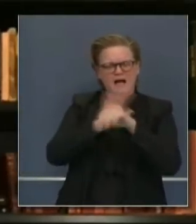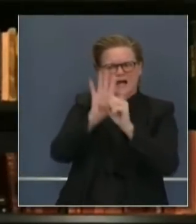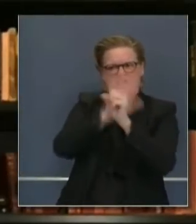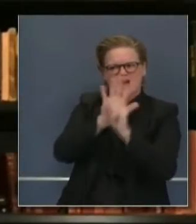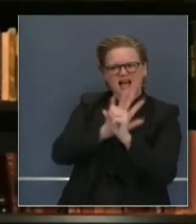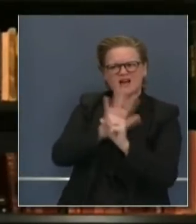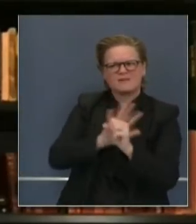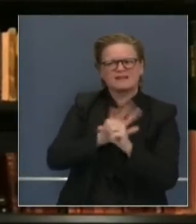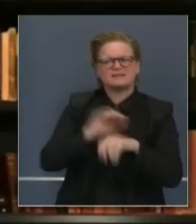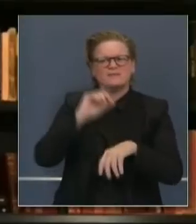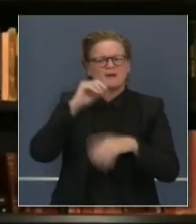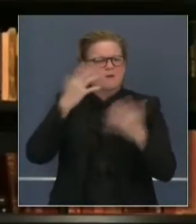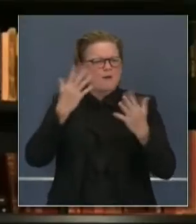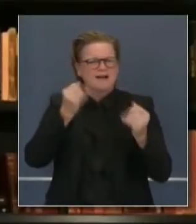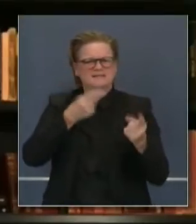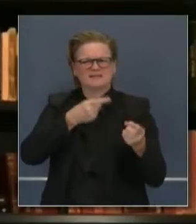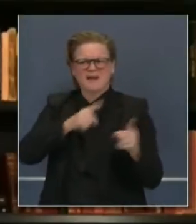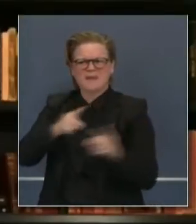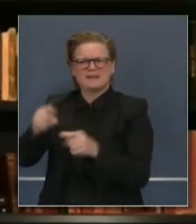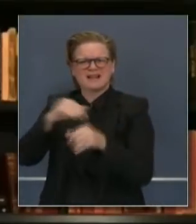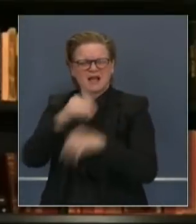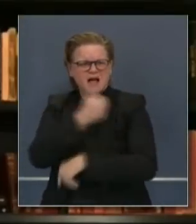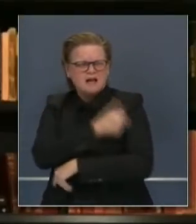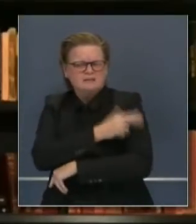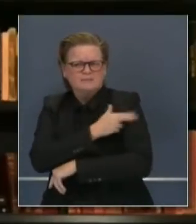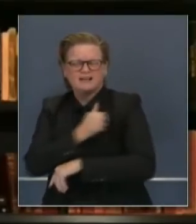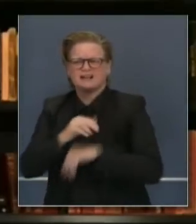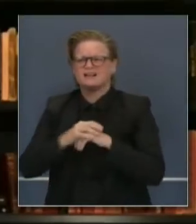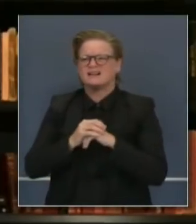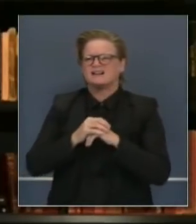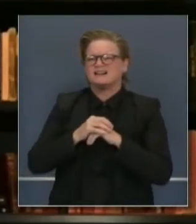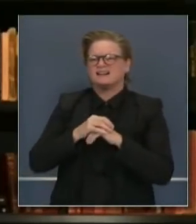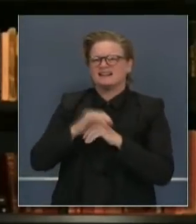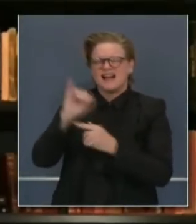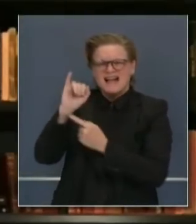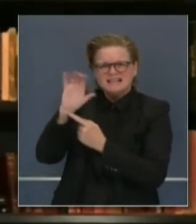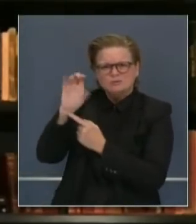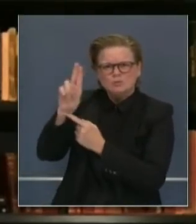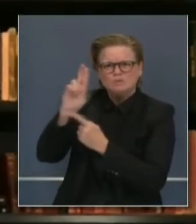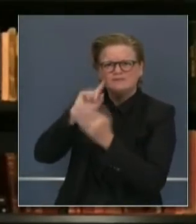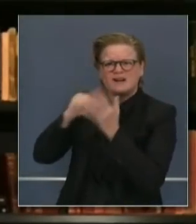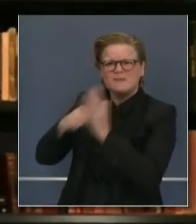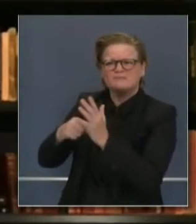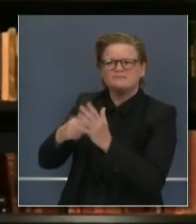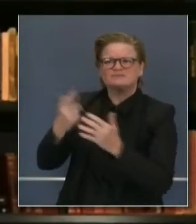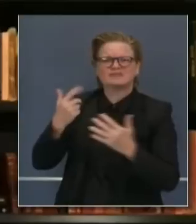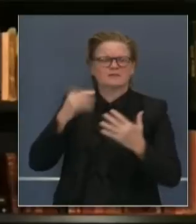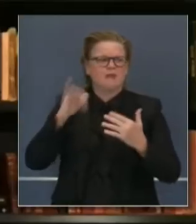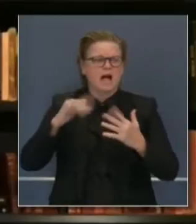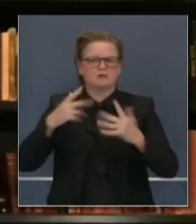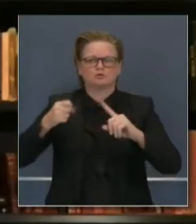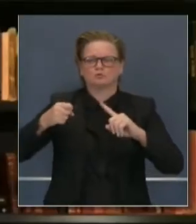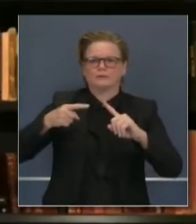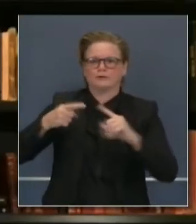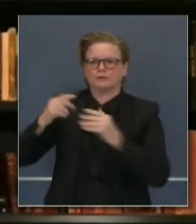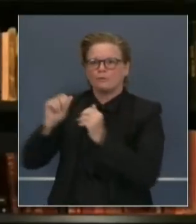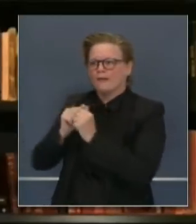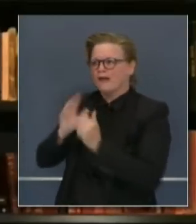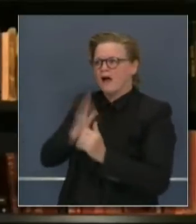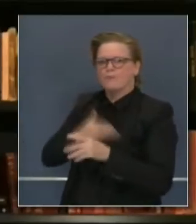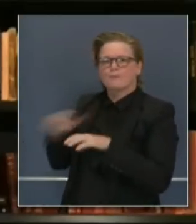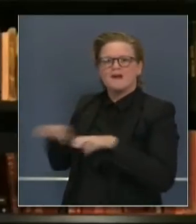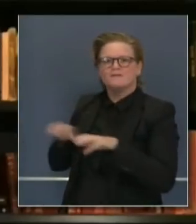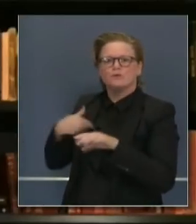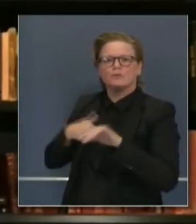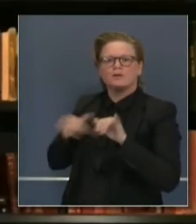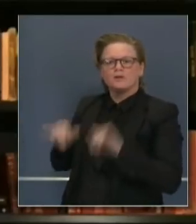care delivery system, particularly our ICUs. These are transparent triggers. These are triggers that will impact